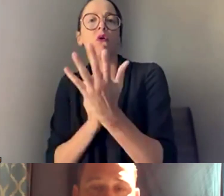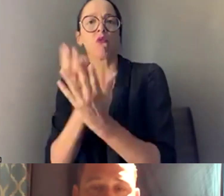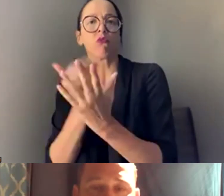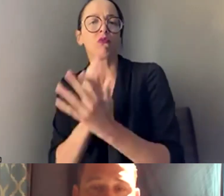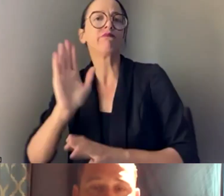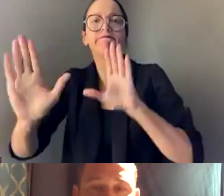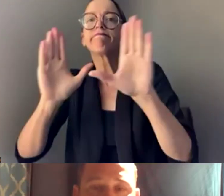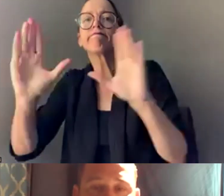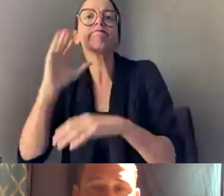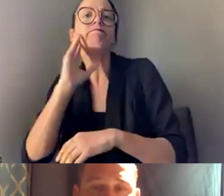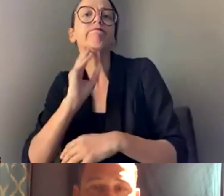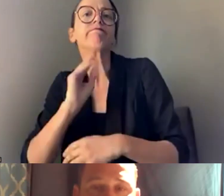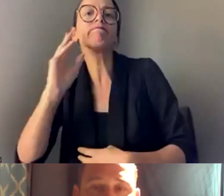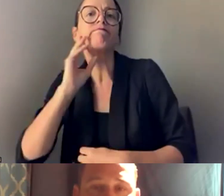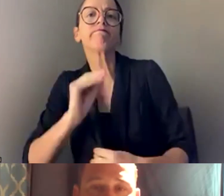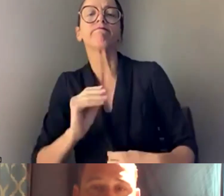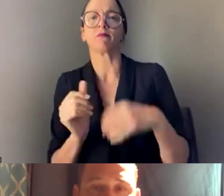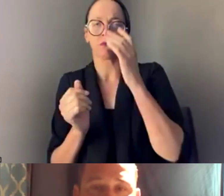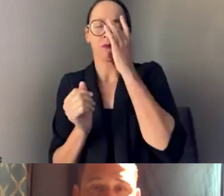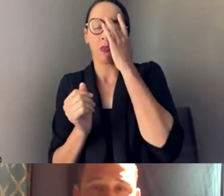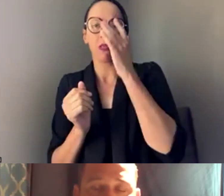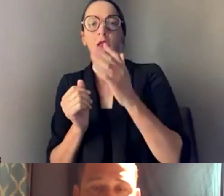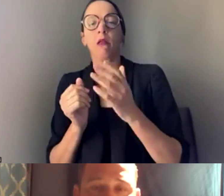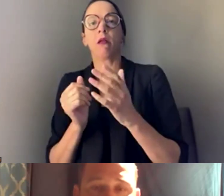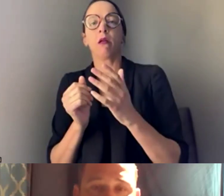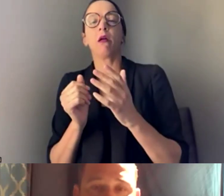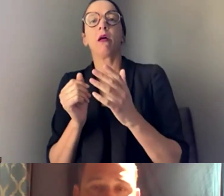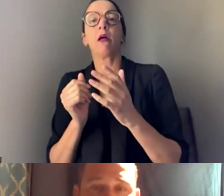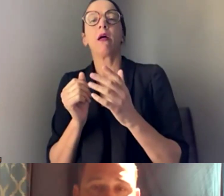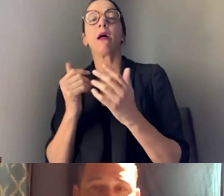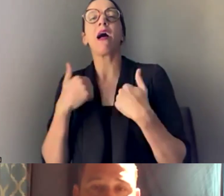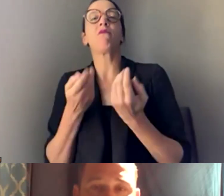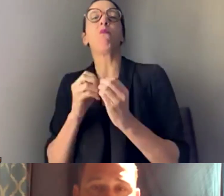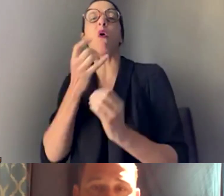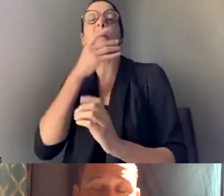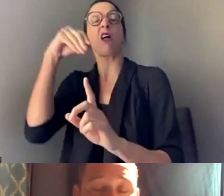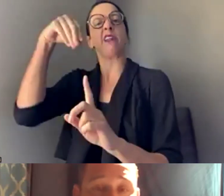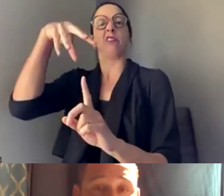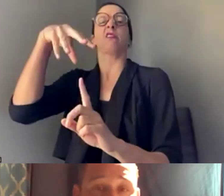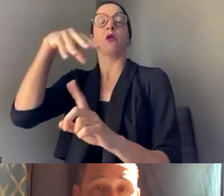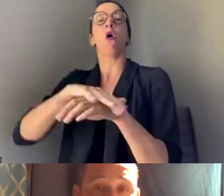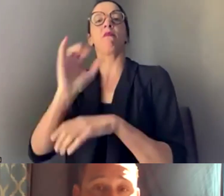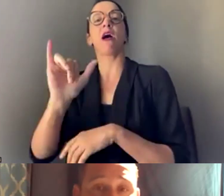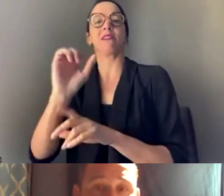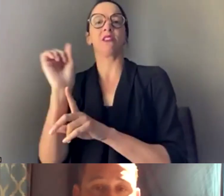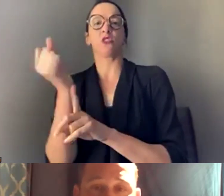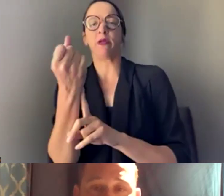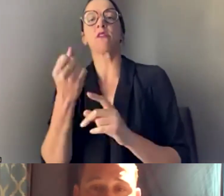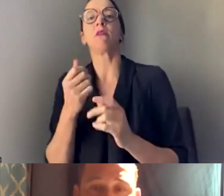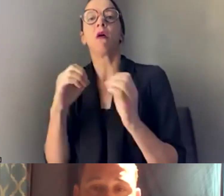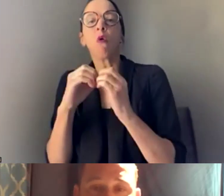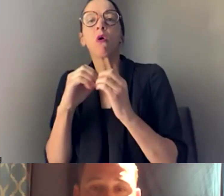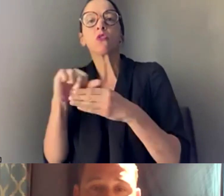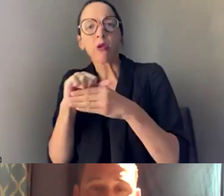of have some trainings or some awareness that if I'm yelling or my voice is a little animated, I talk with my hands a